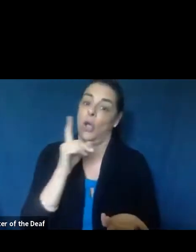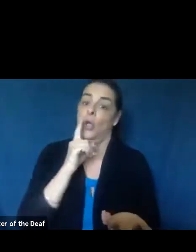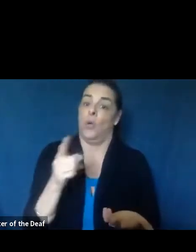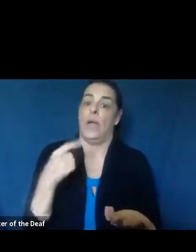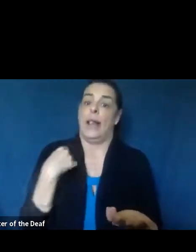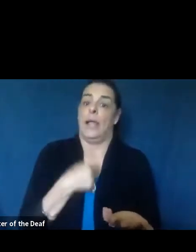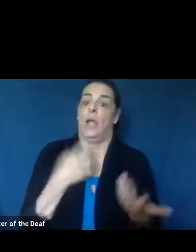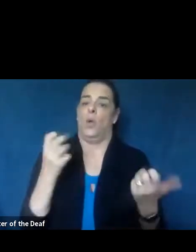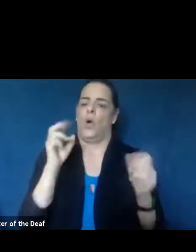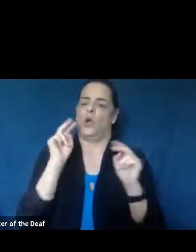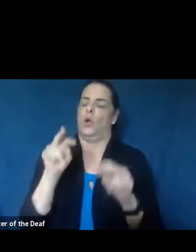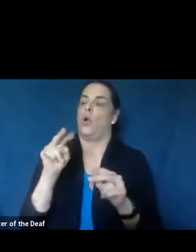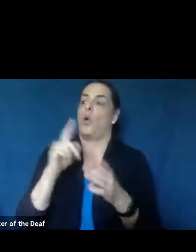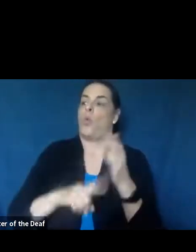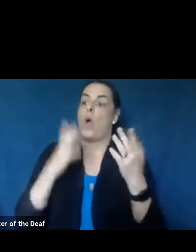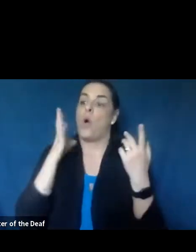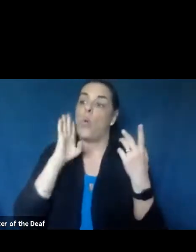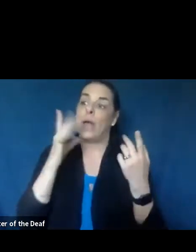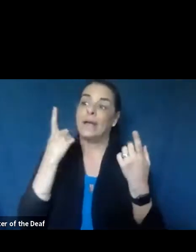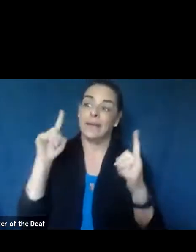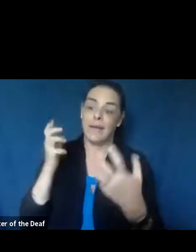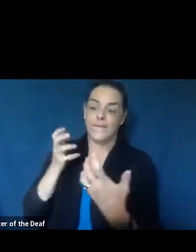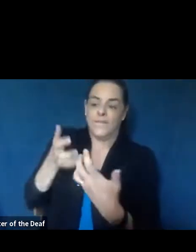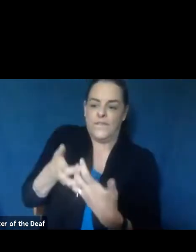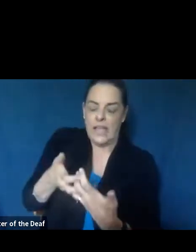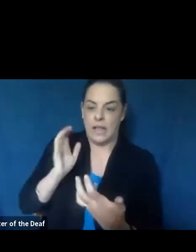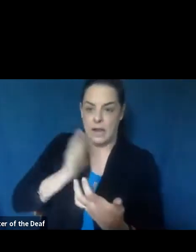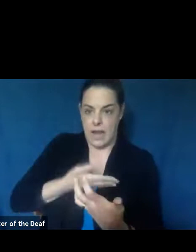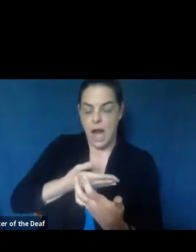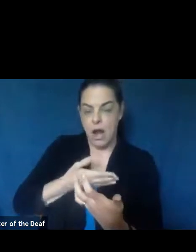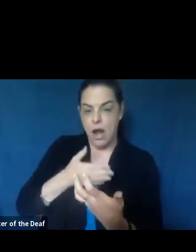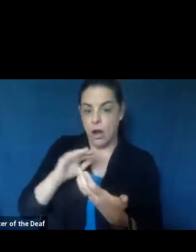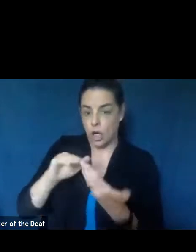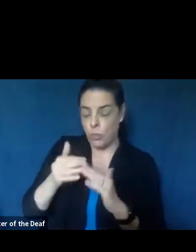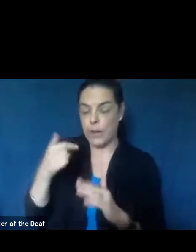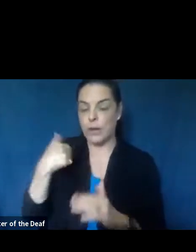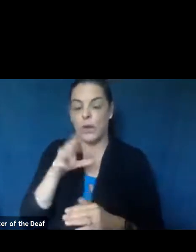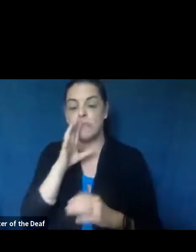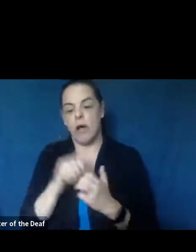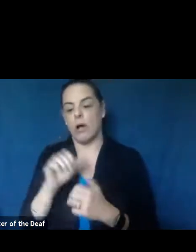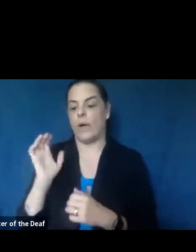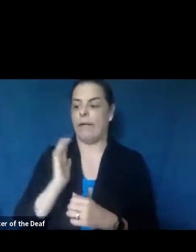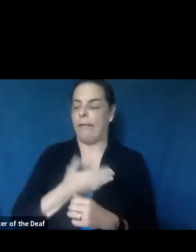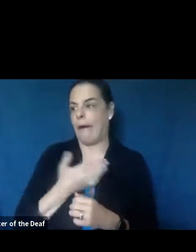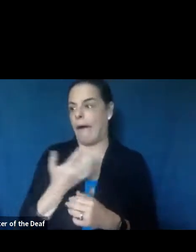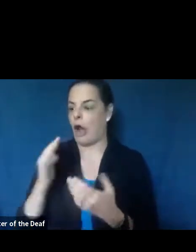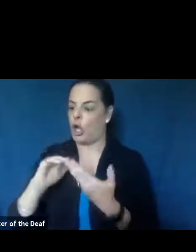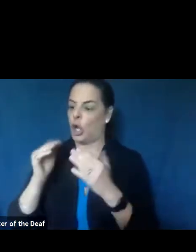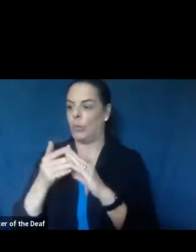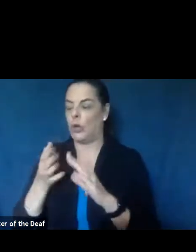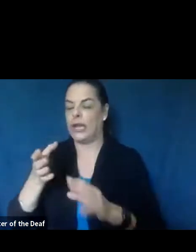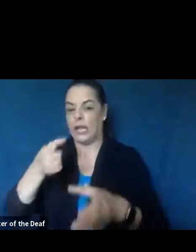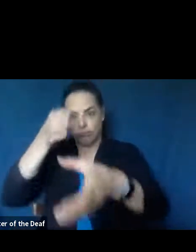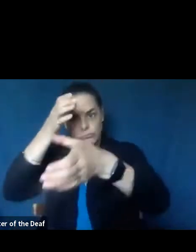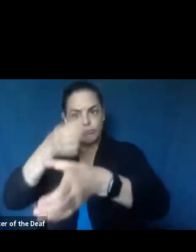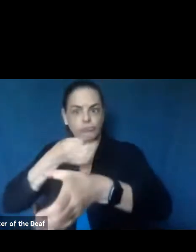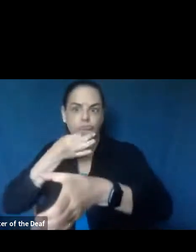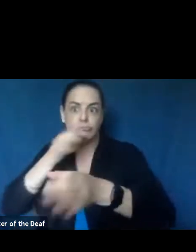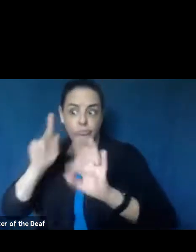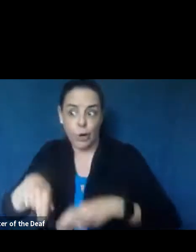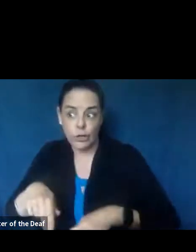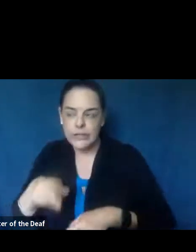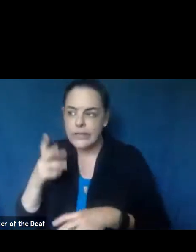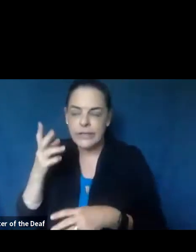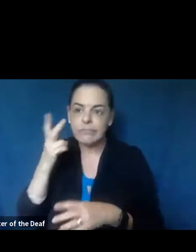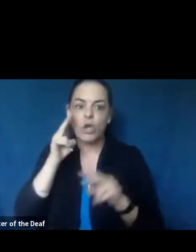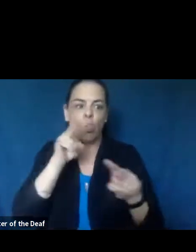to look at what worked for our community. We talked to our epidemiologist, and we've looked at what our current situation is.